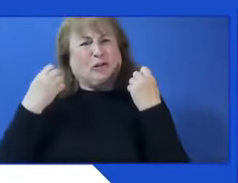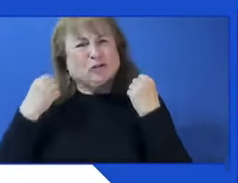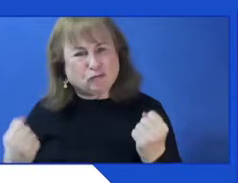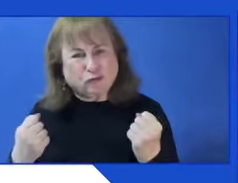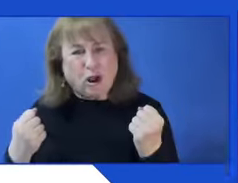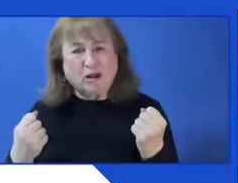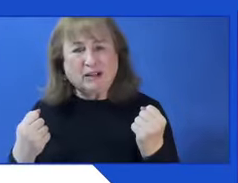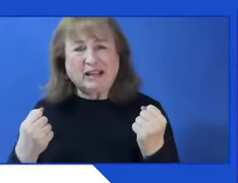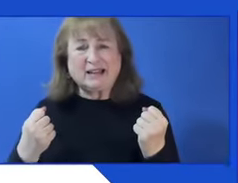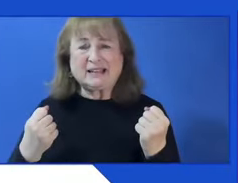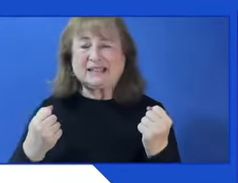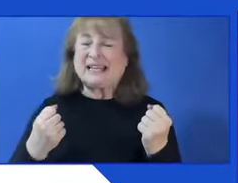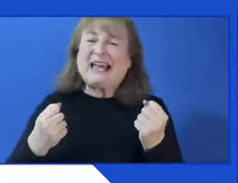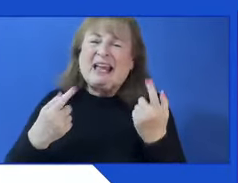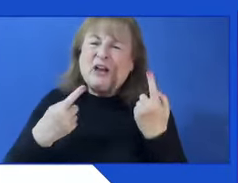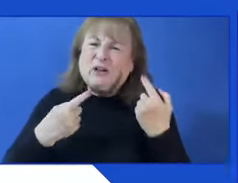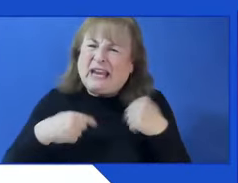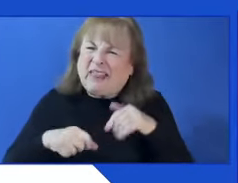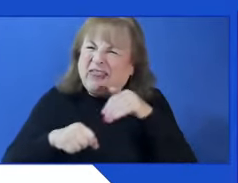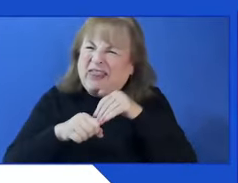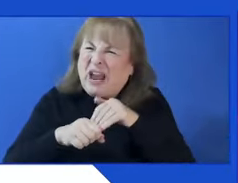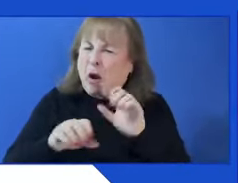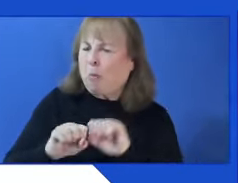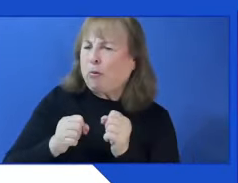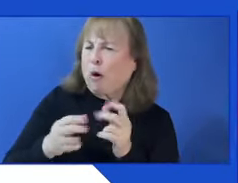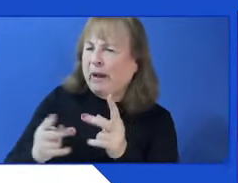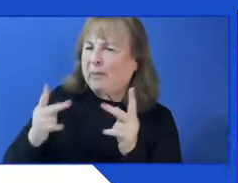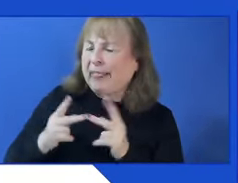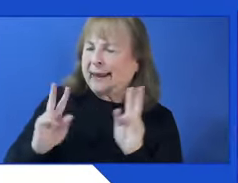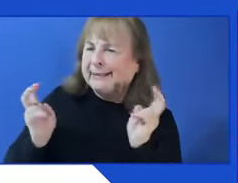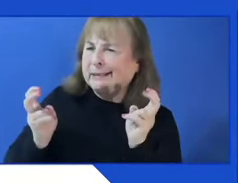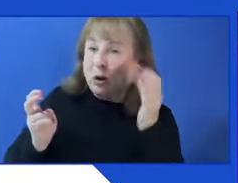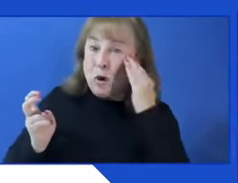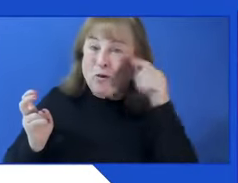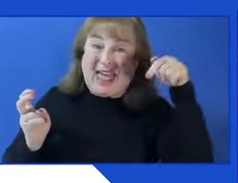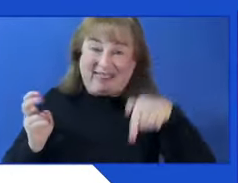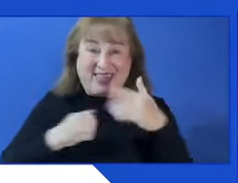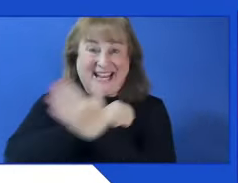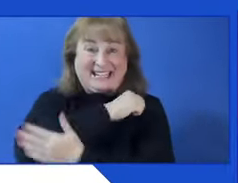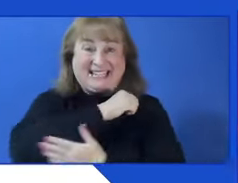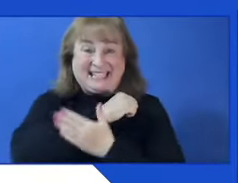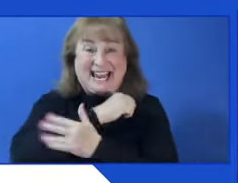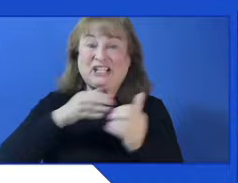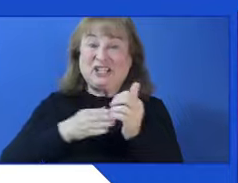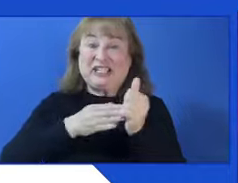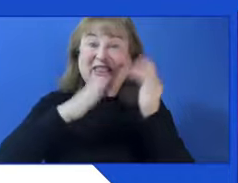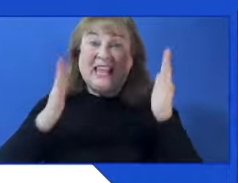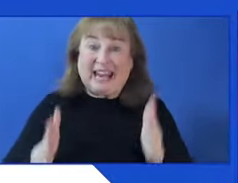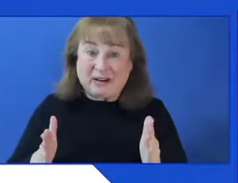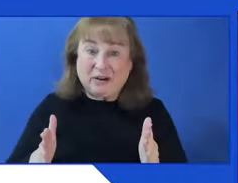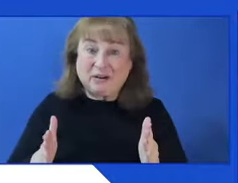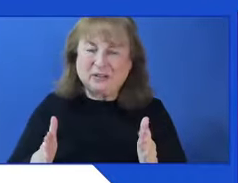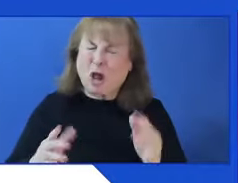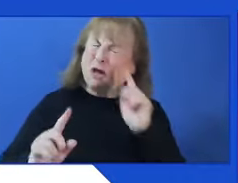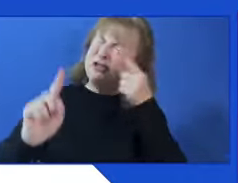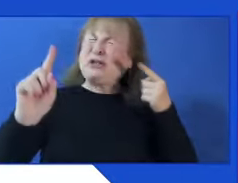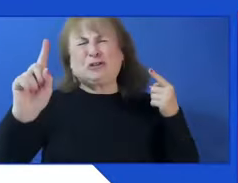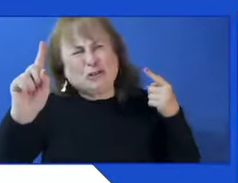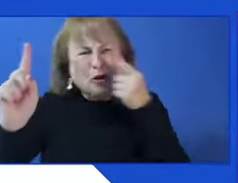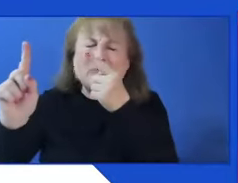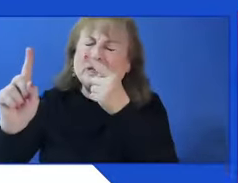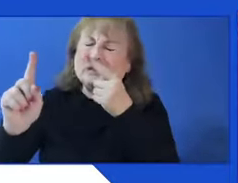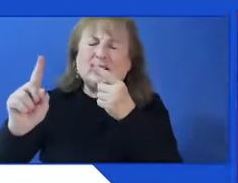their broken places. Know that this nation's leaders are determined to